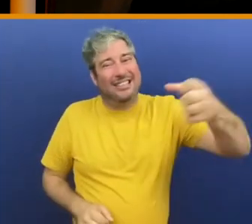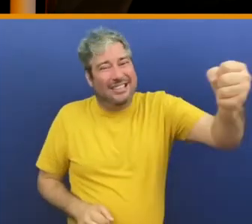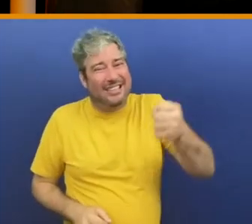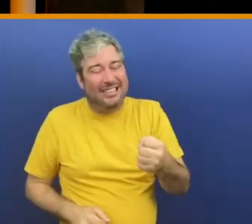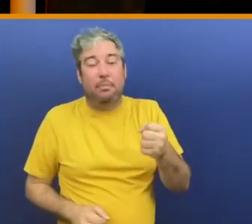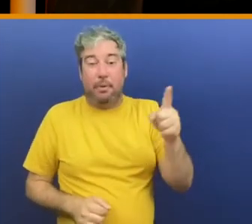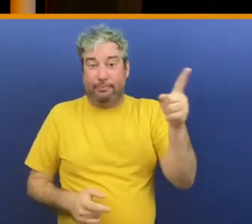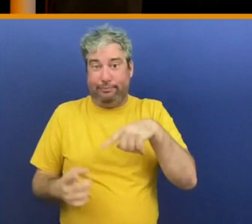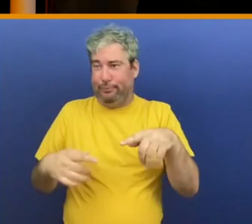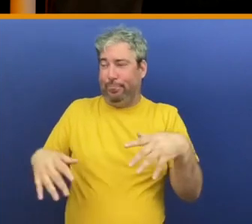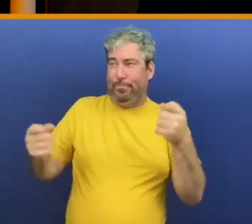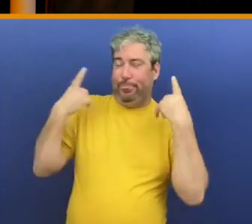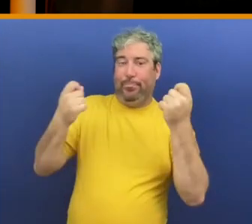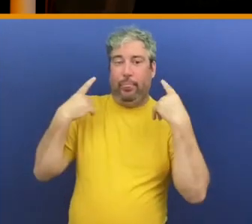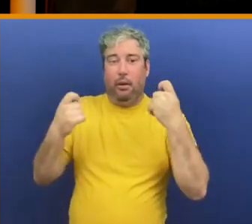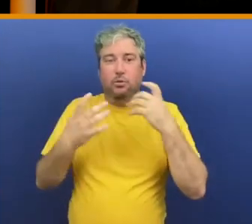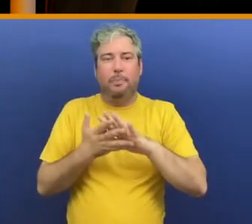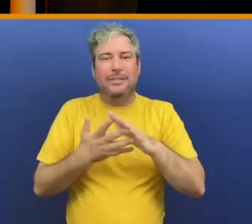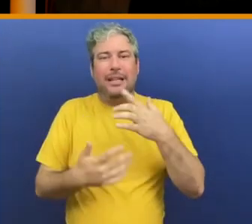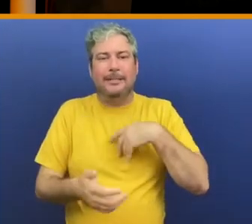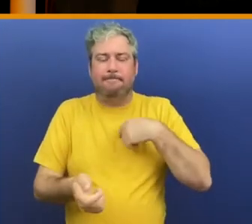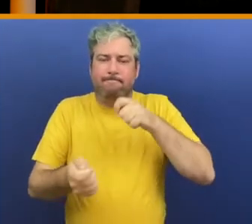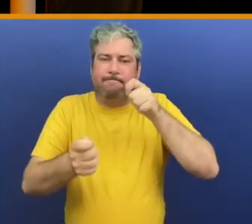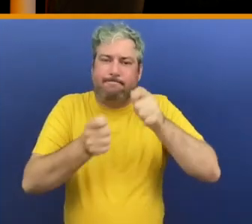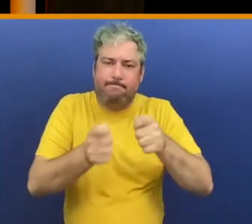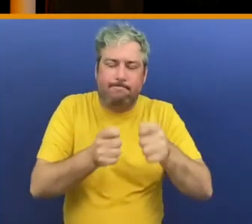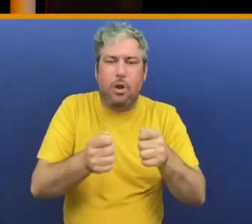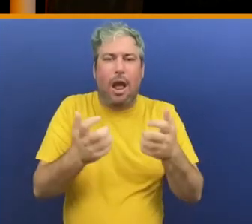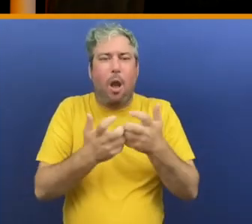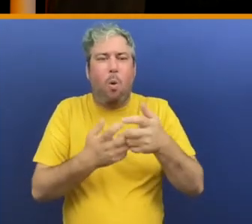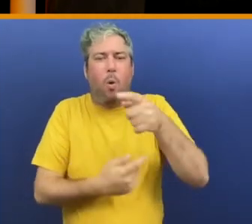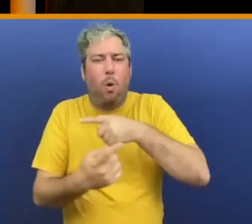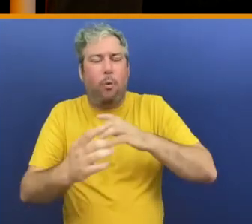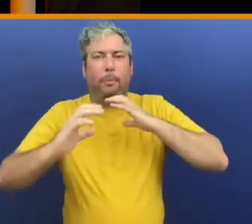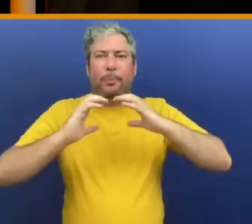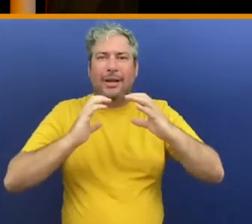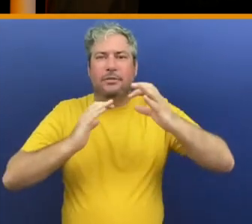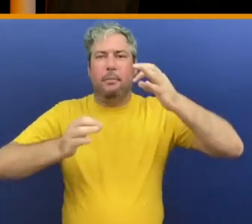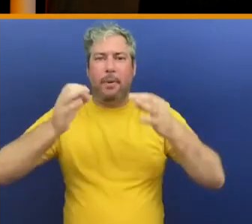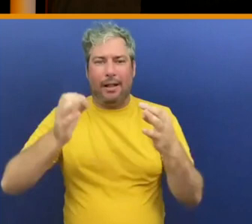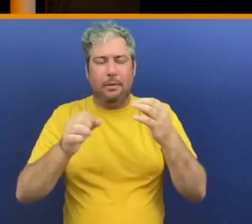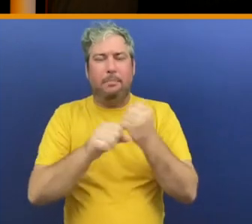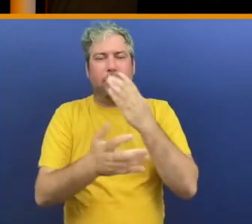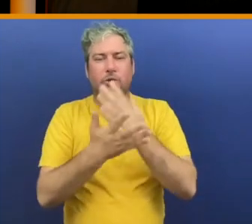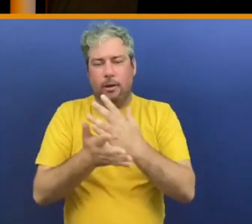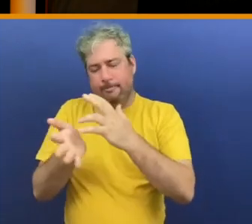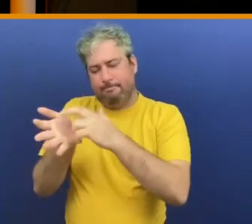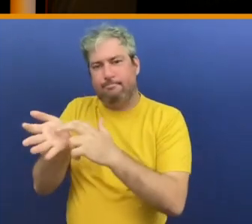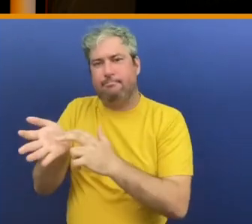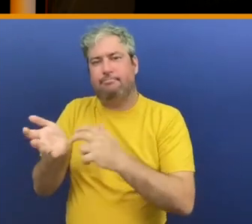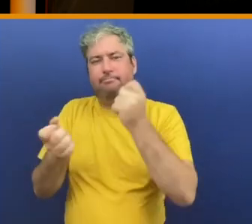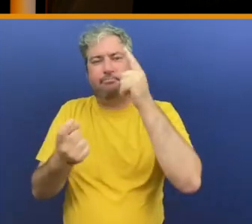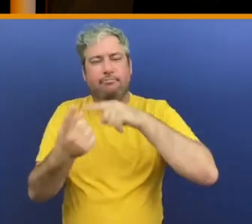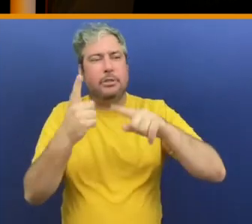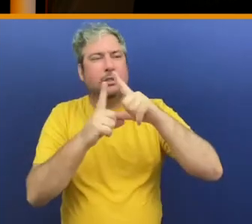we communicate politically to take note of the fact that global digital communities are just as important to people's identities as geographic ones, and